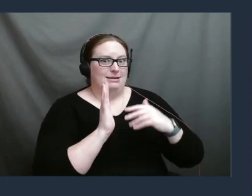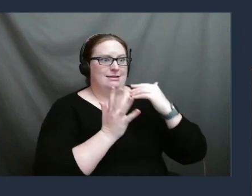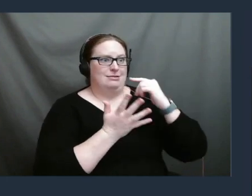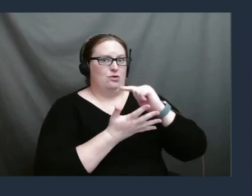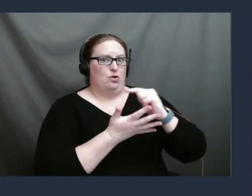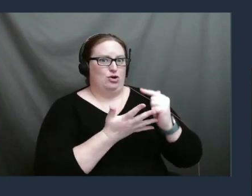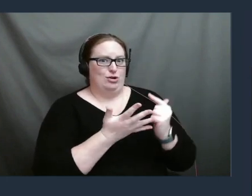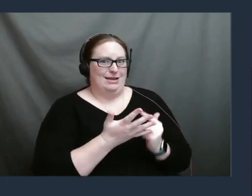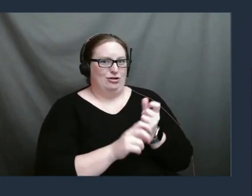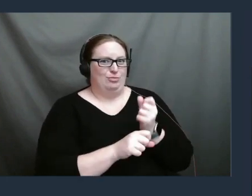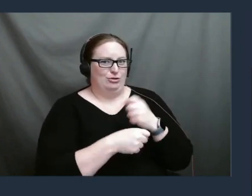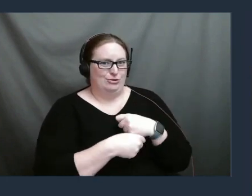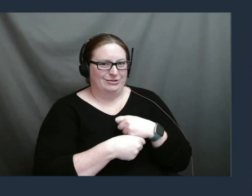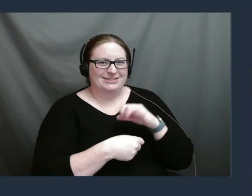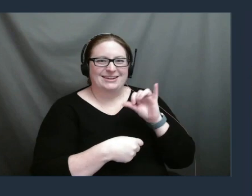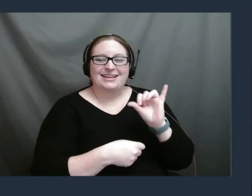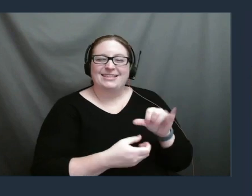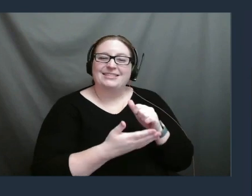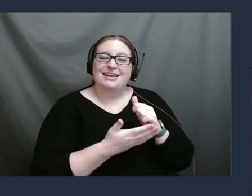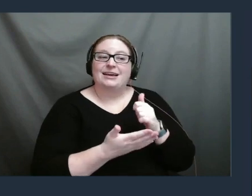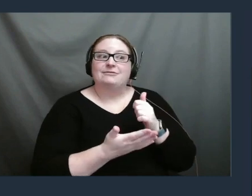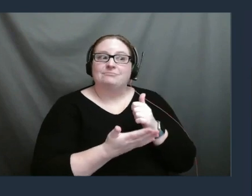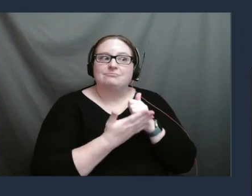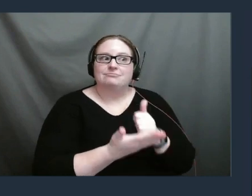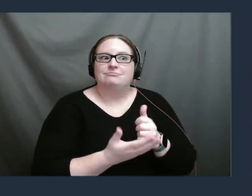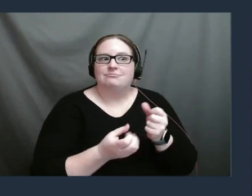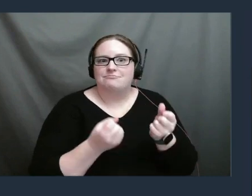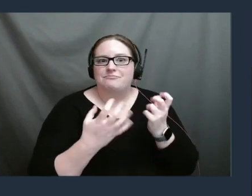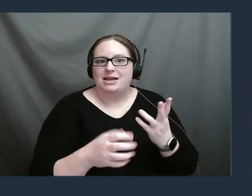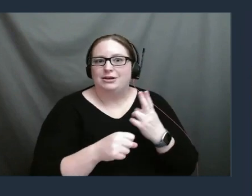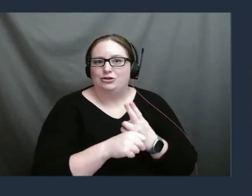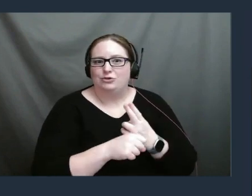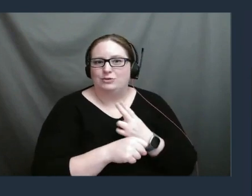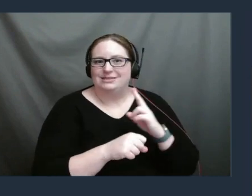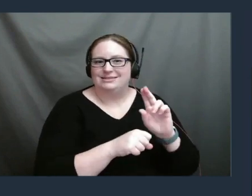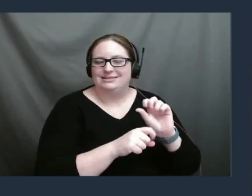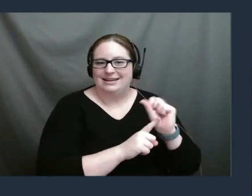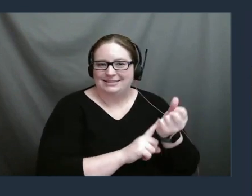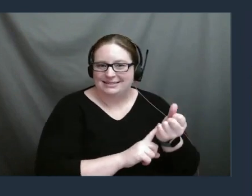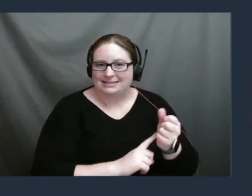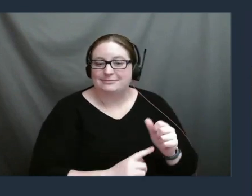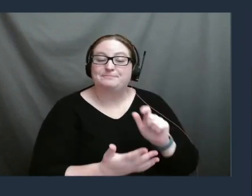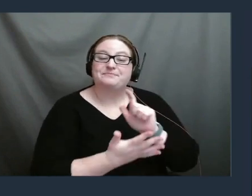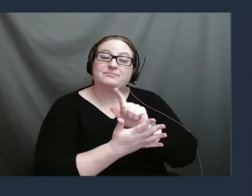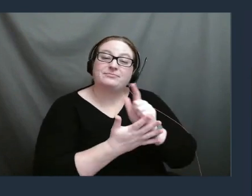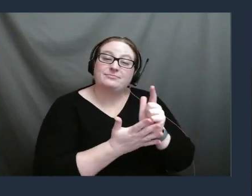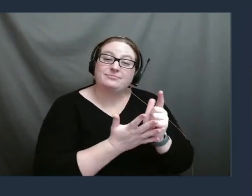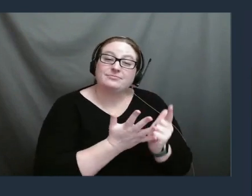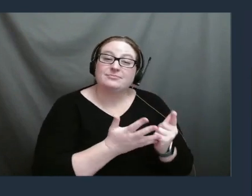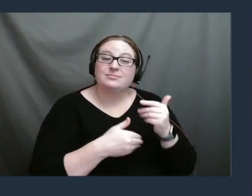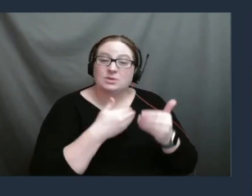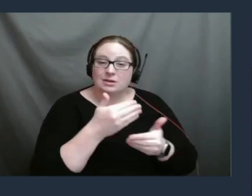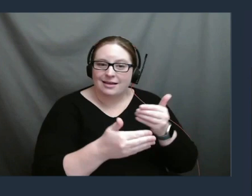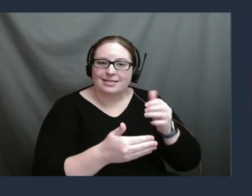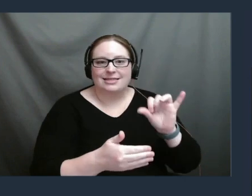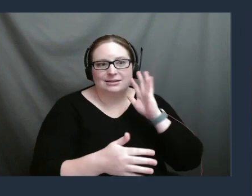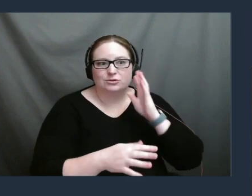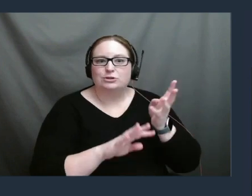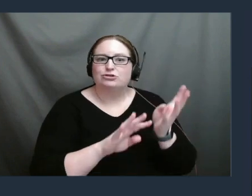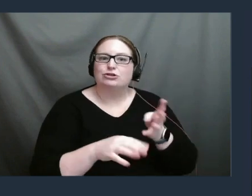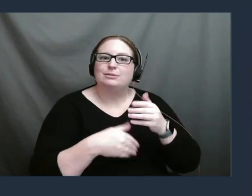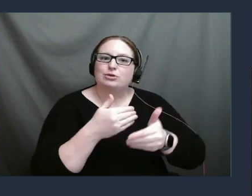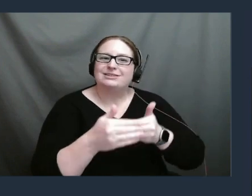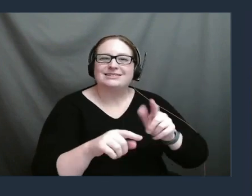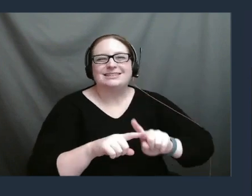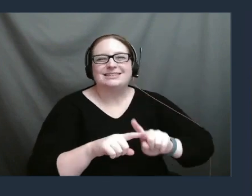and that enables a number of use cases. This maintenance of ordered processing is what makes stream processing different from other